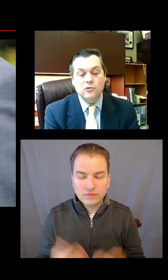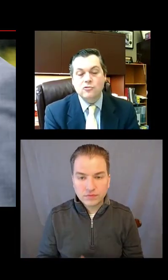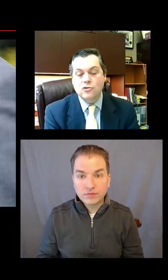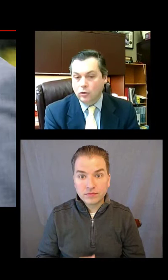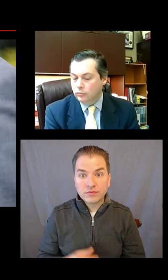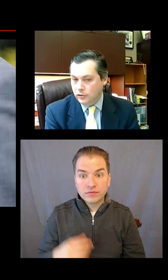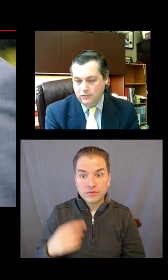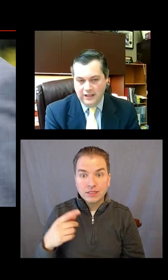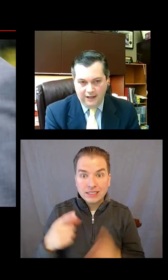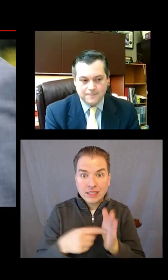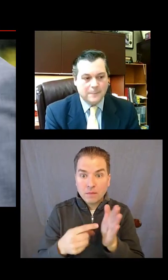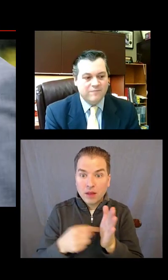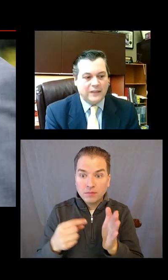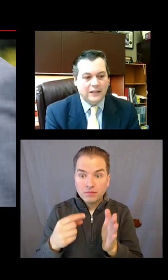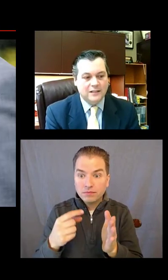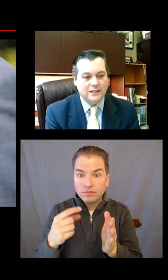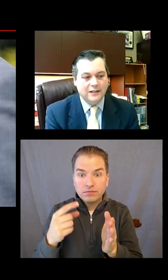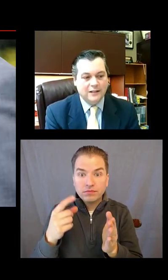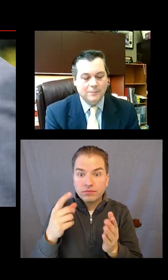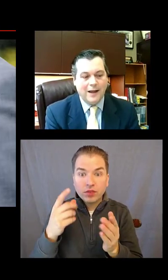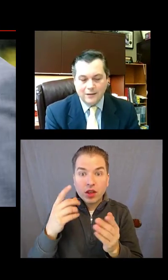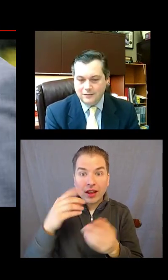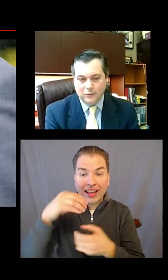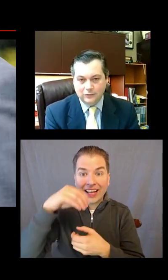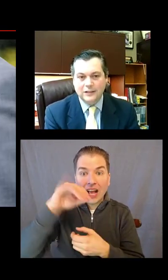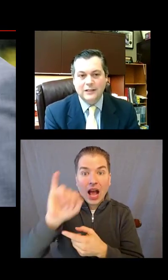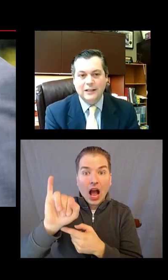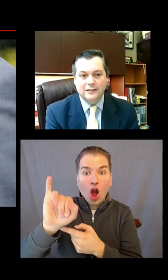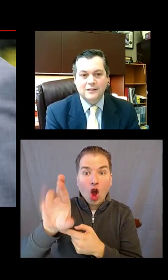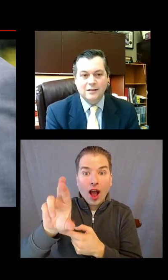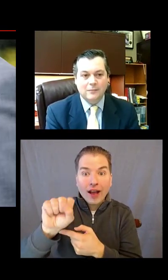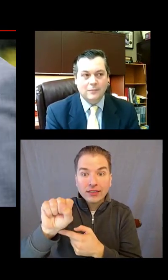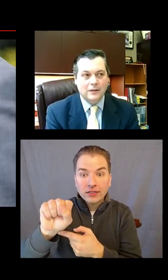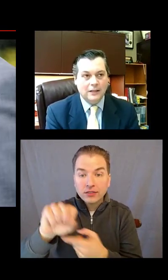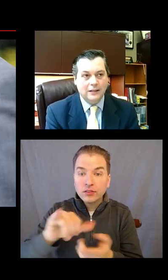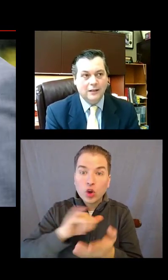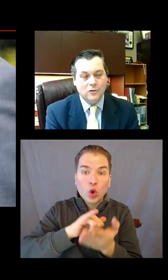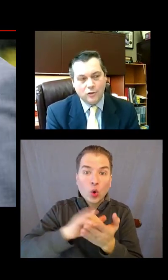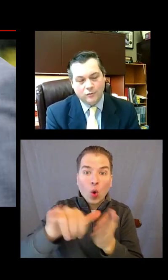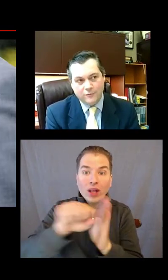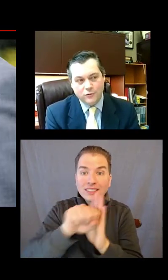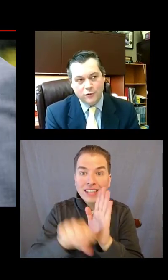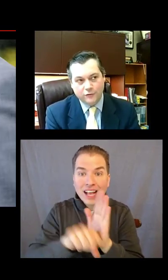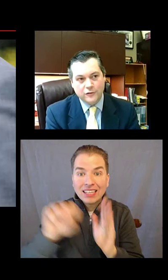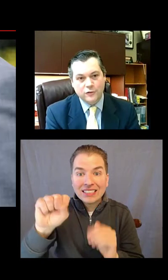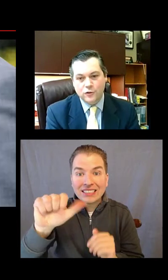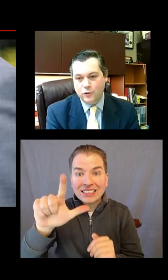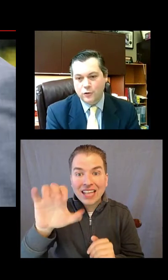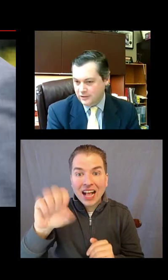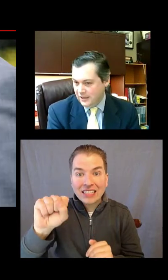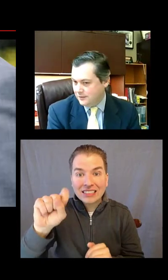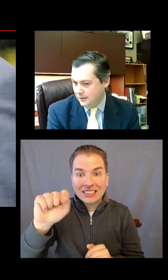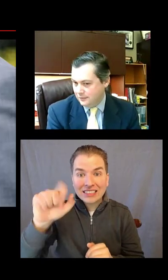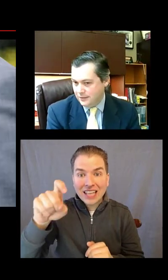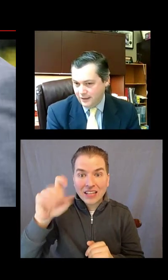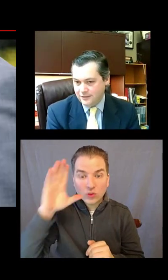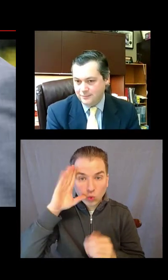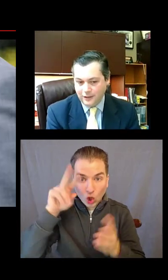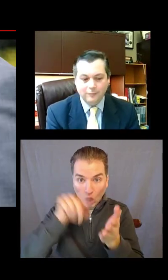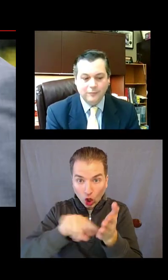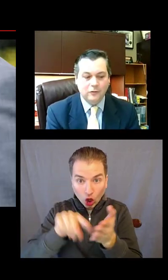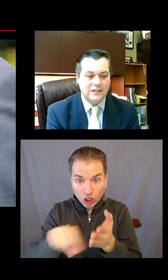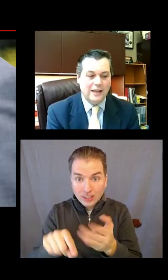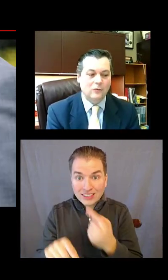problem if you don't do that is that it is possible that the Internal Revenue Service or New York State Sales